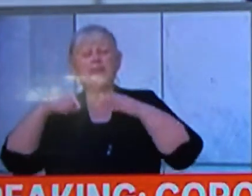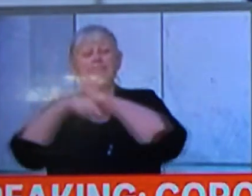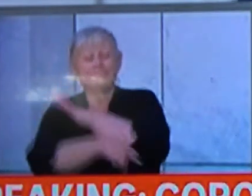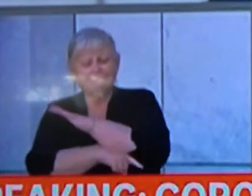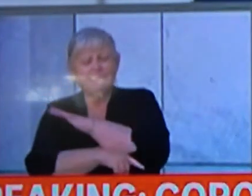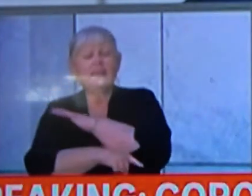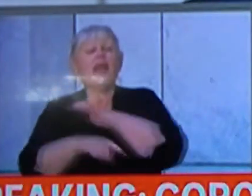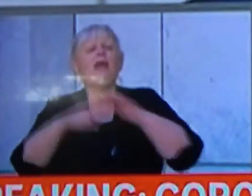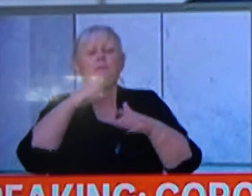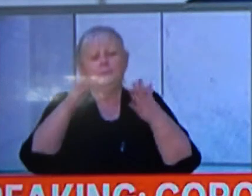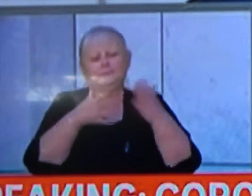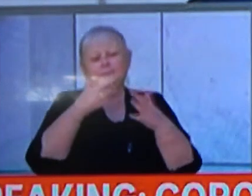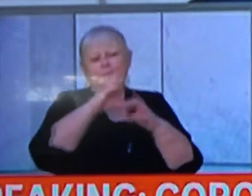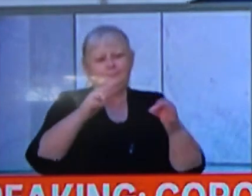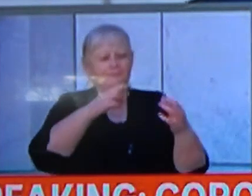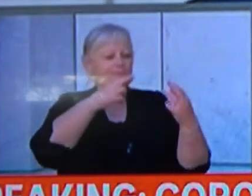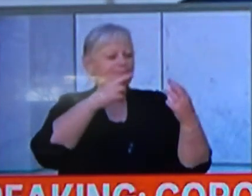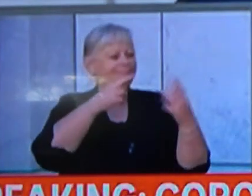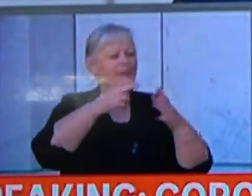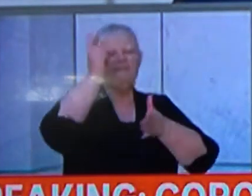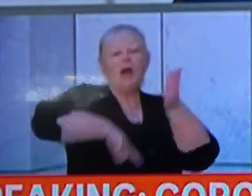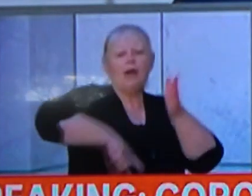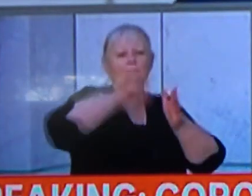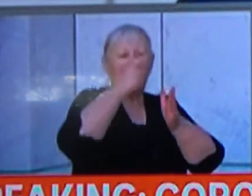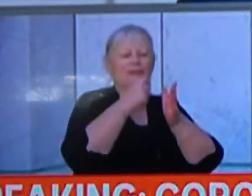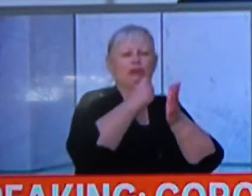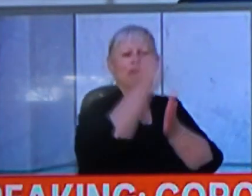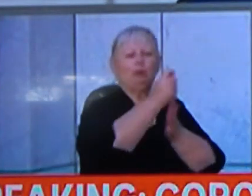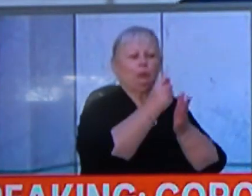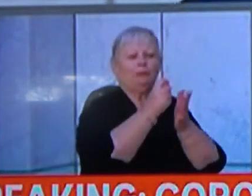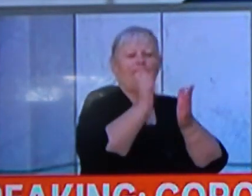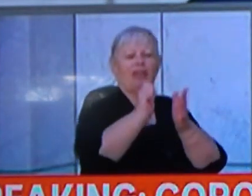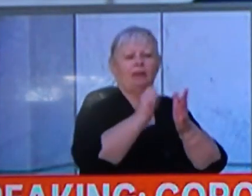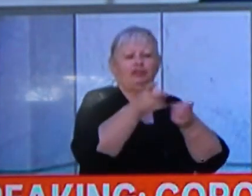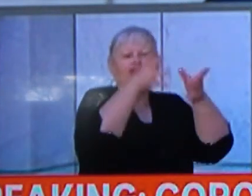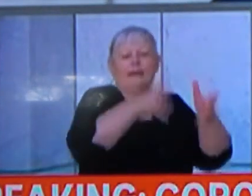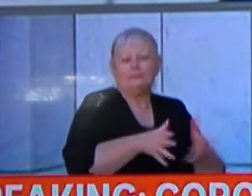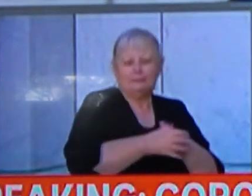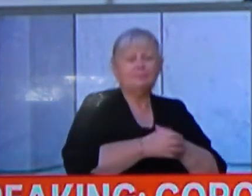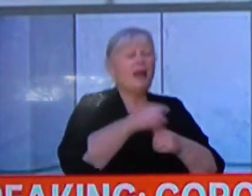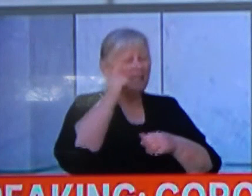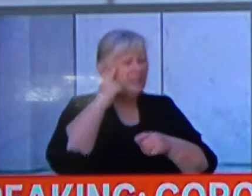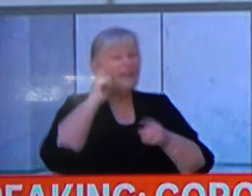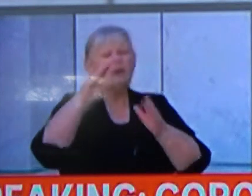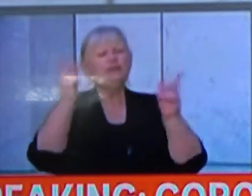This relief will be provided over the next 6 months and will be vital to helping companies get through this